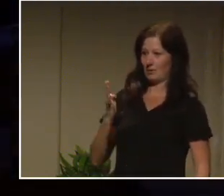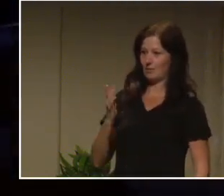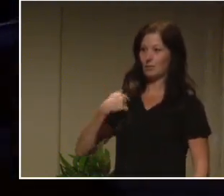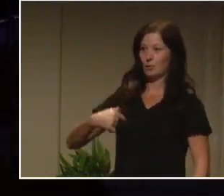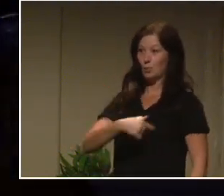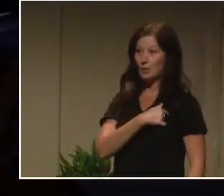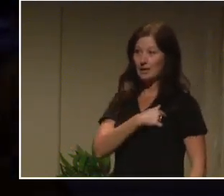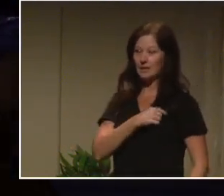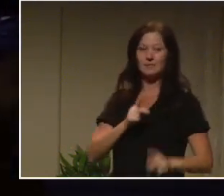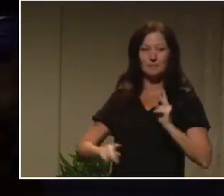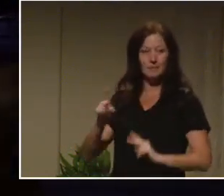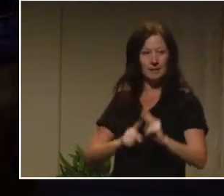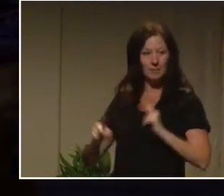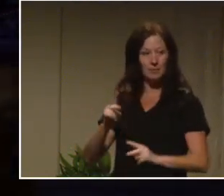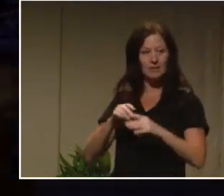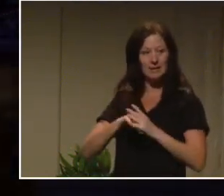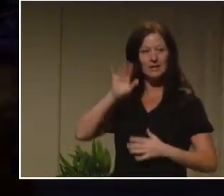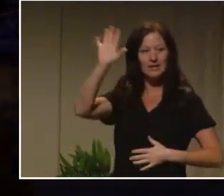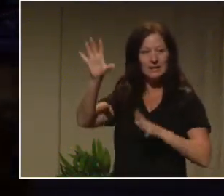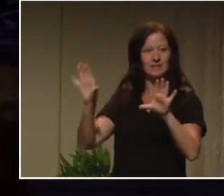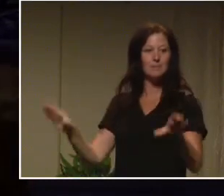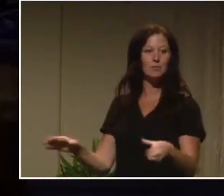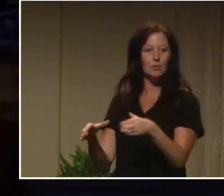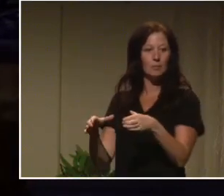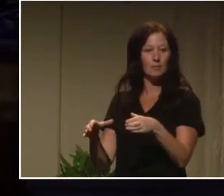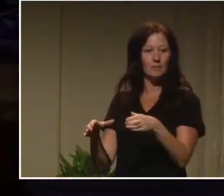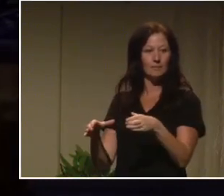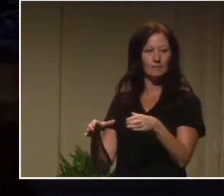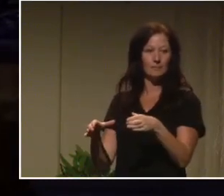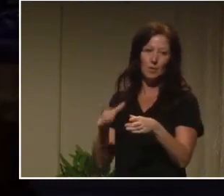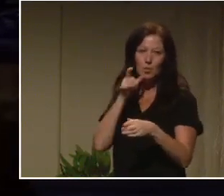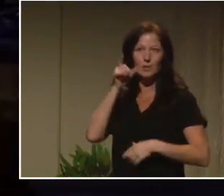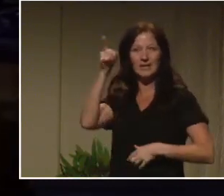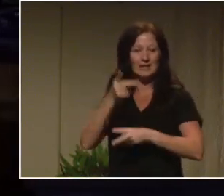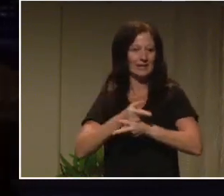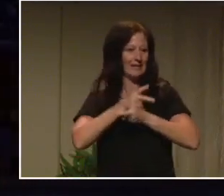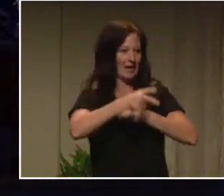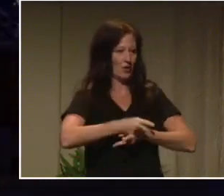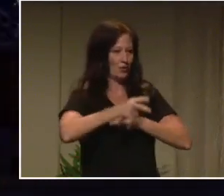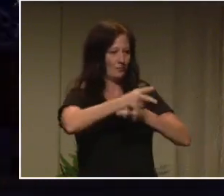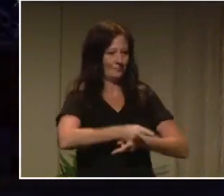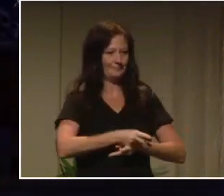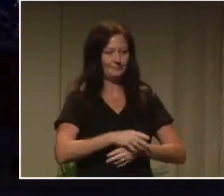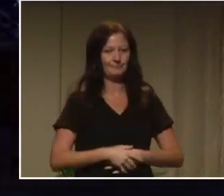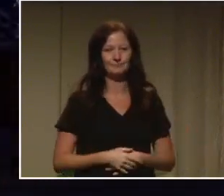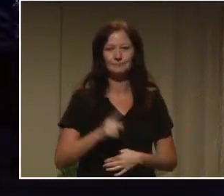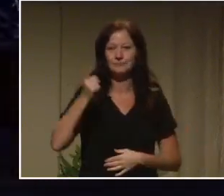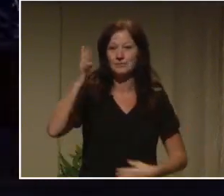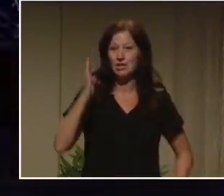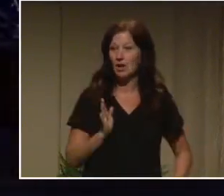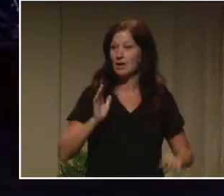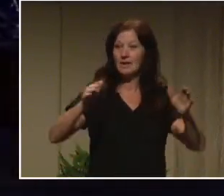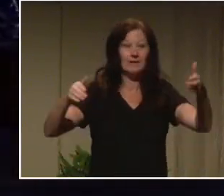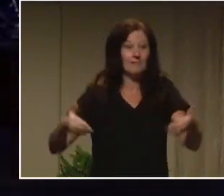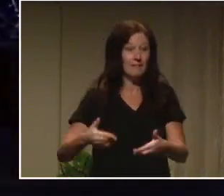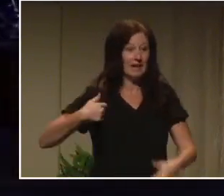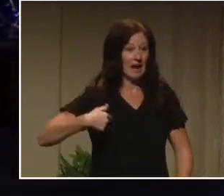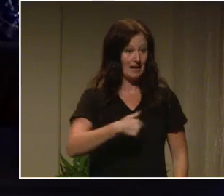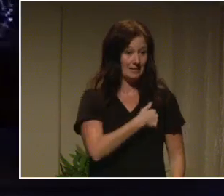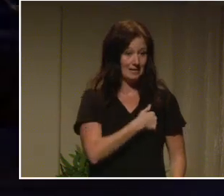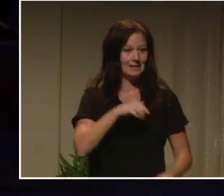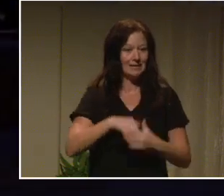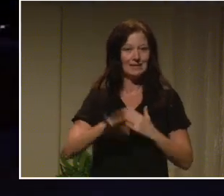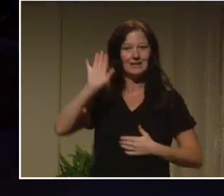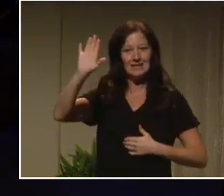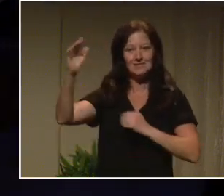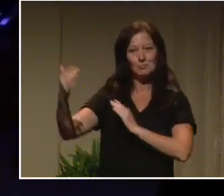the flock under his care." God's inviting us into his presence. What a wonderful thing. Let's